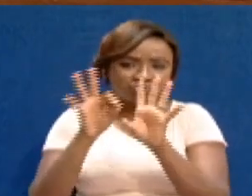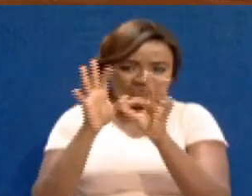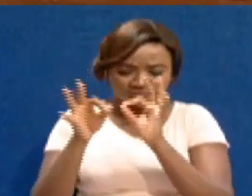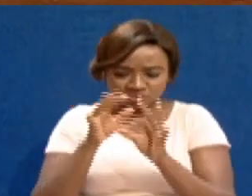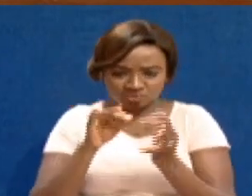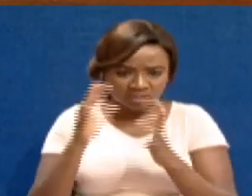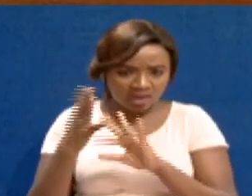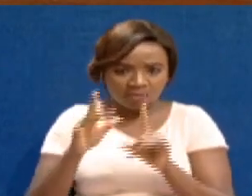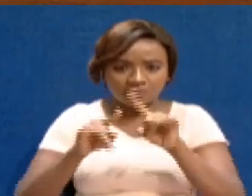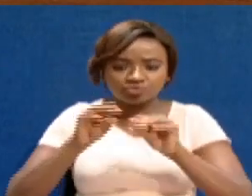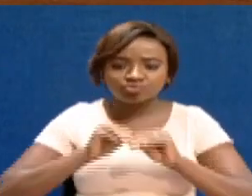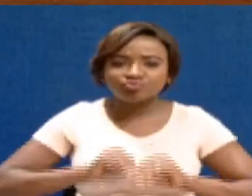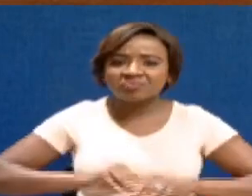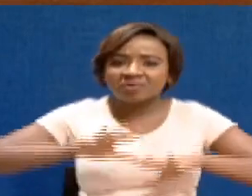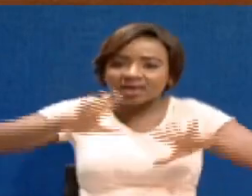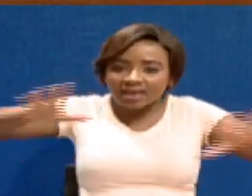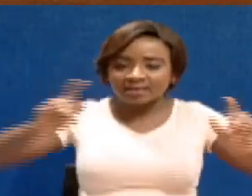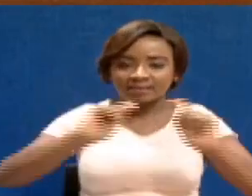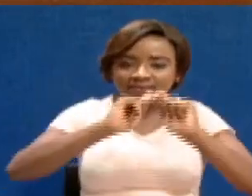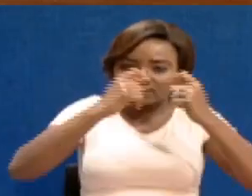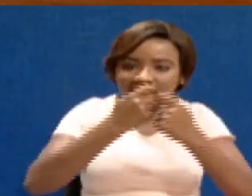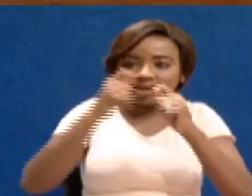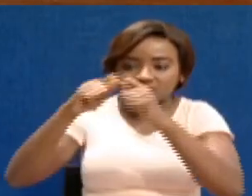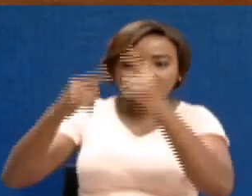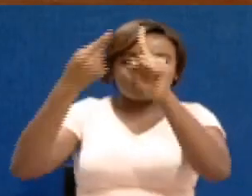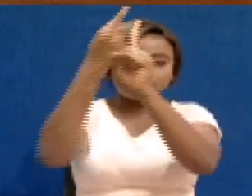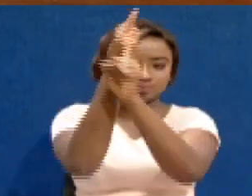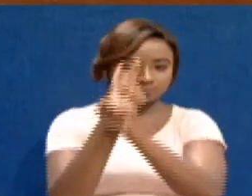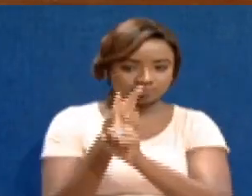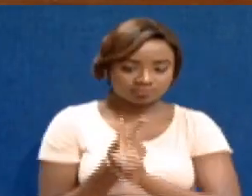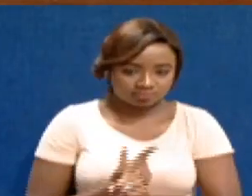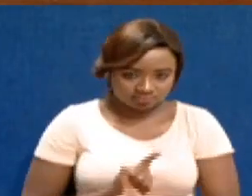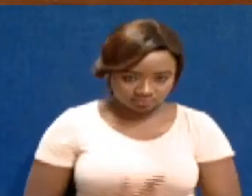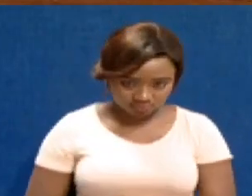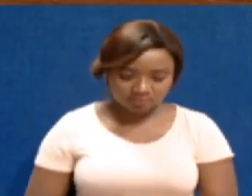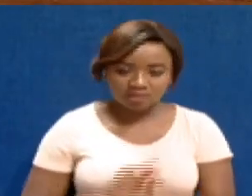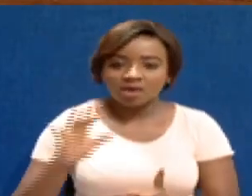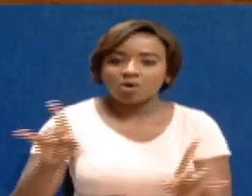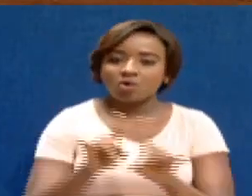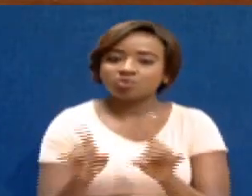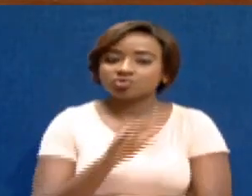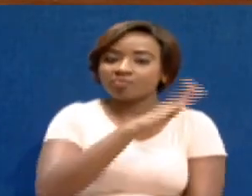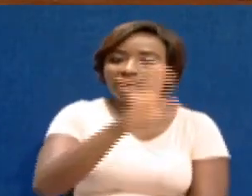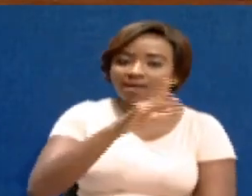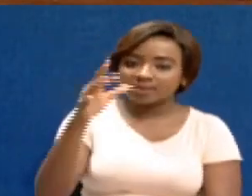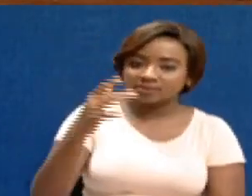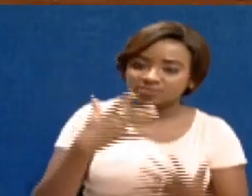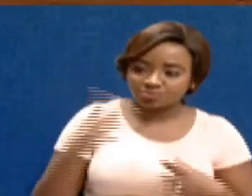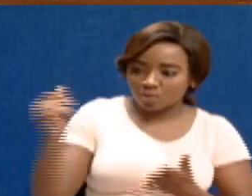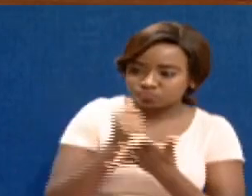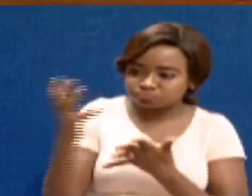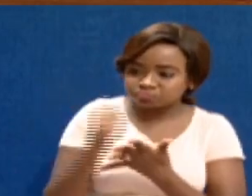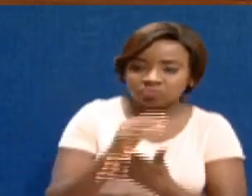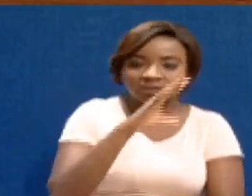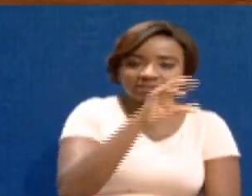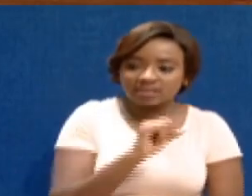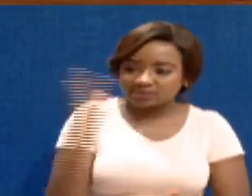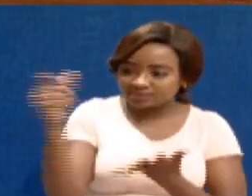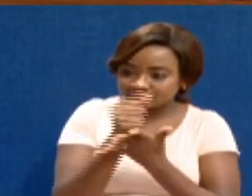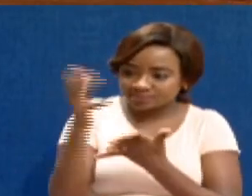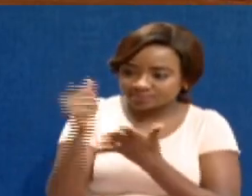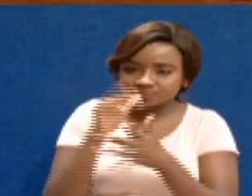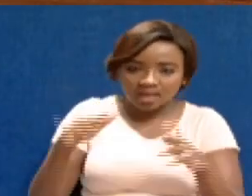3, Kenyans of Asian origin, Kenyans of English origin, and so on. So